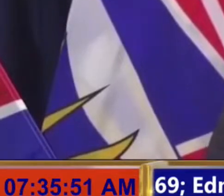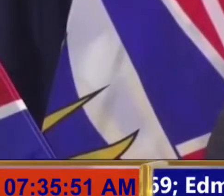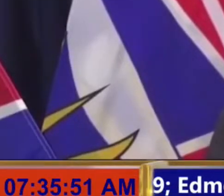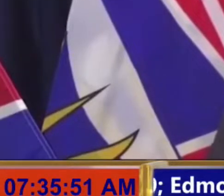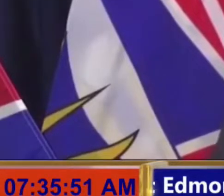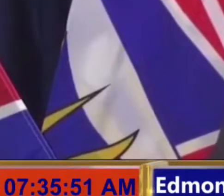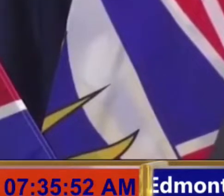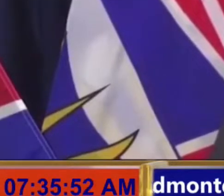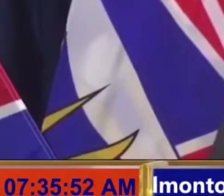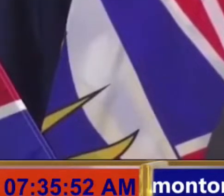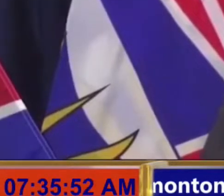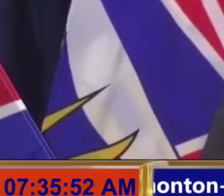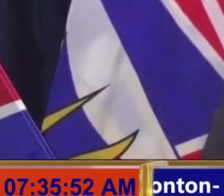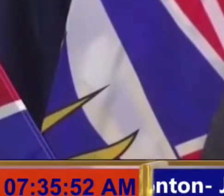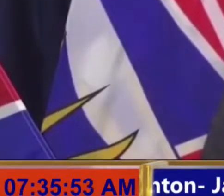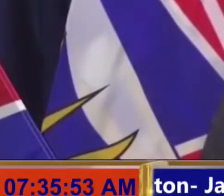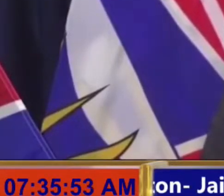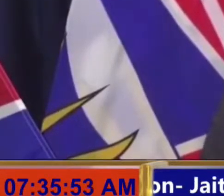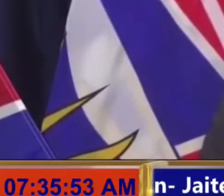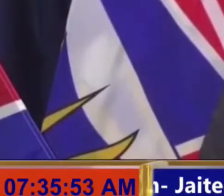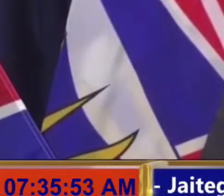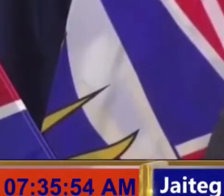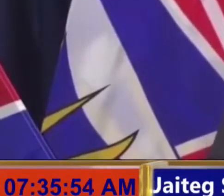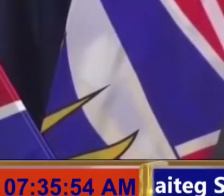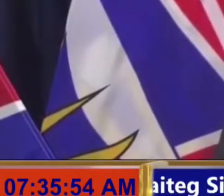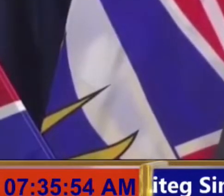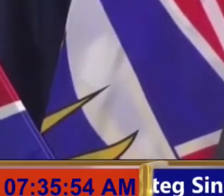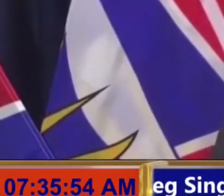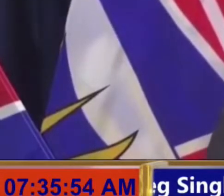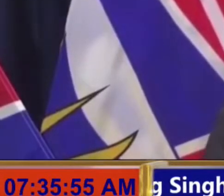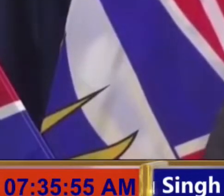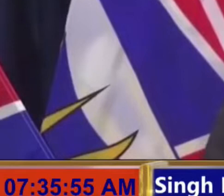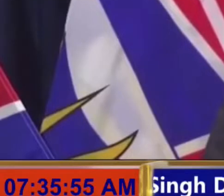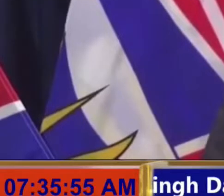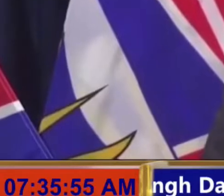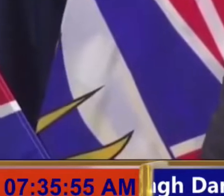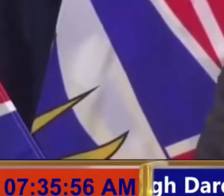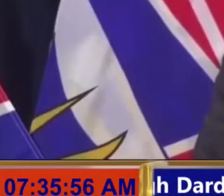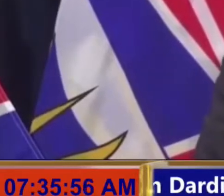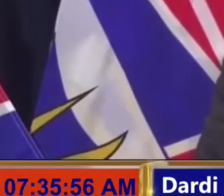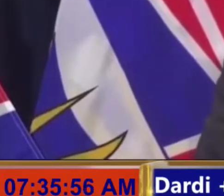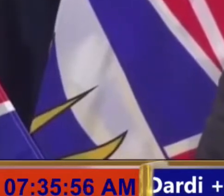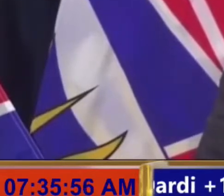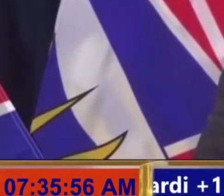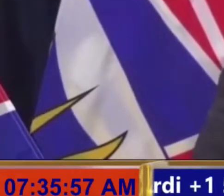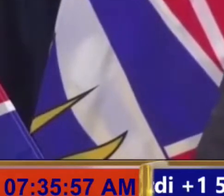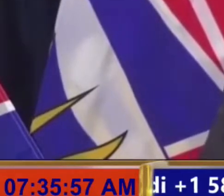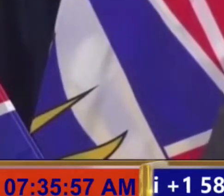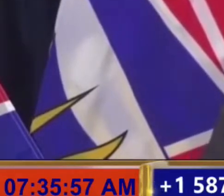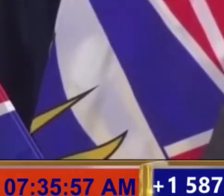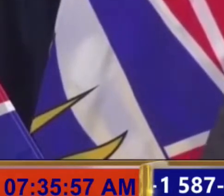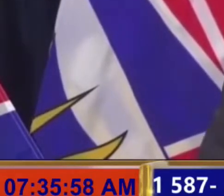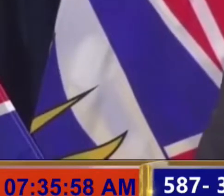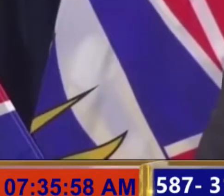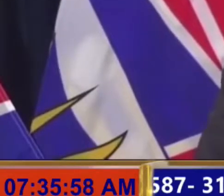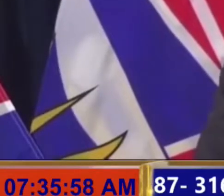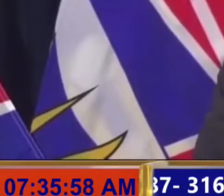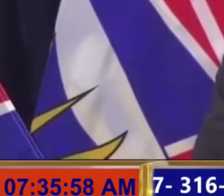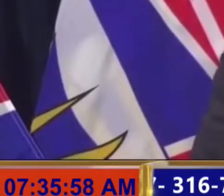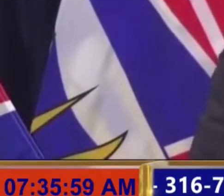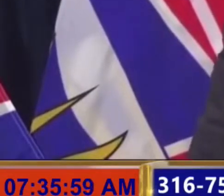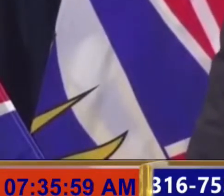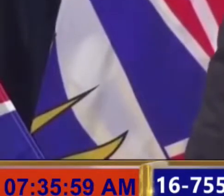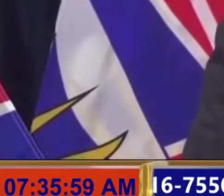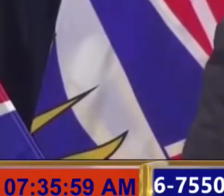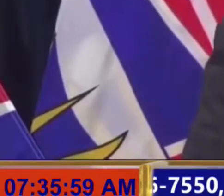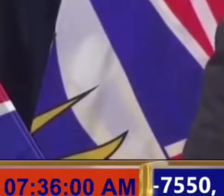14th. Extending the state of emergency will support the ongoing response and recovery from the widespread damage already caused by